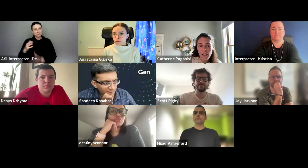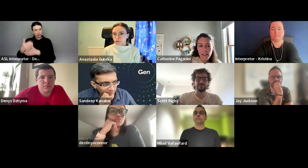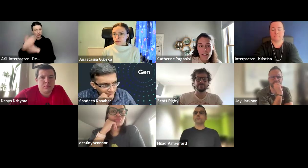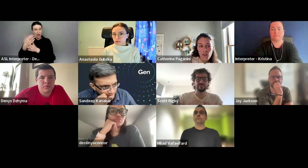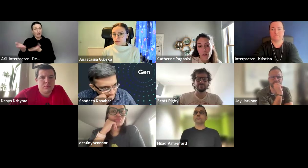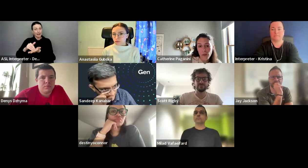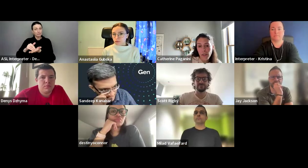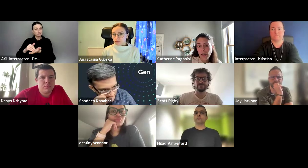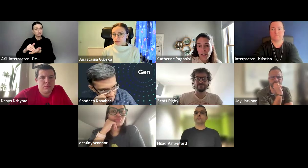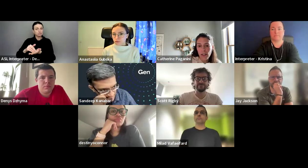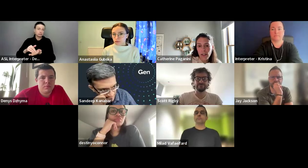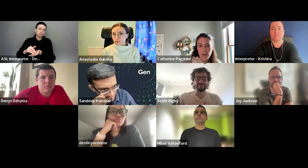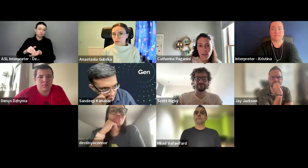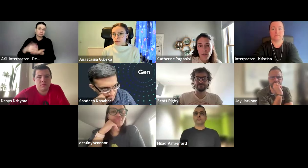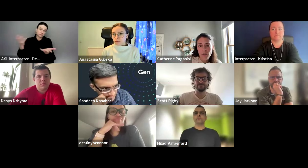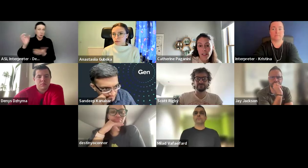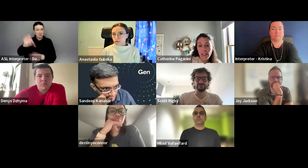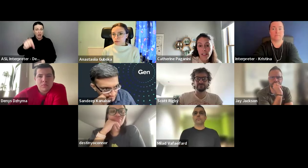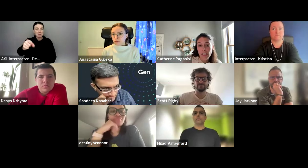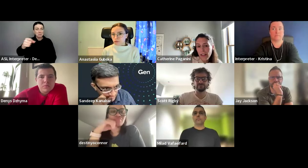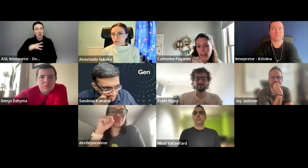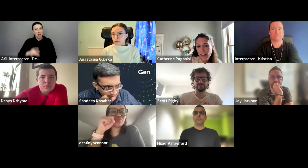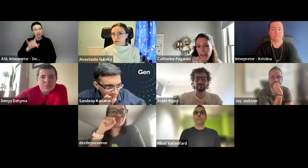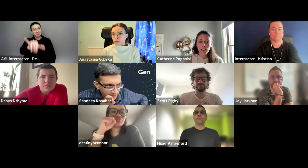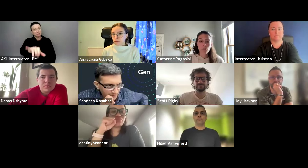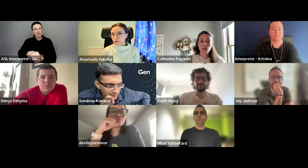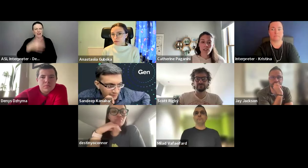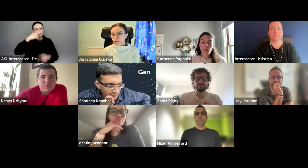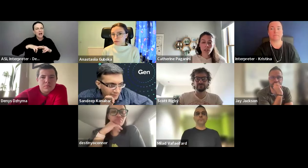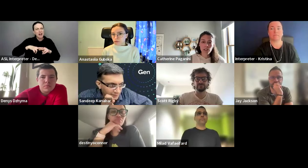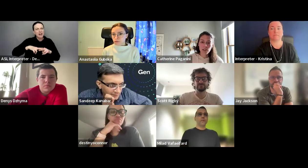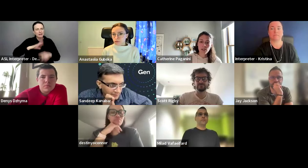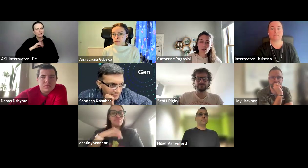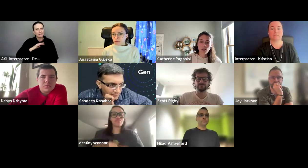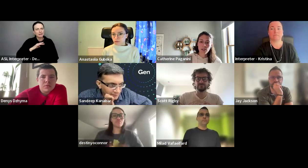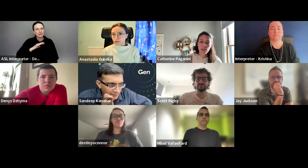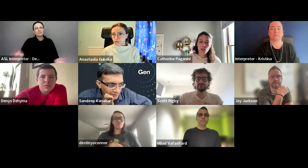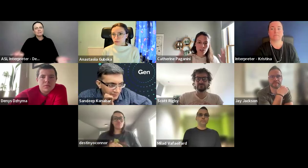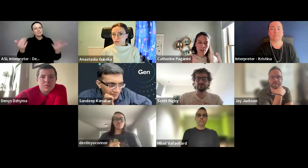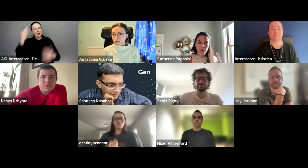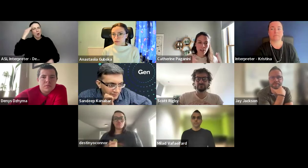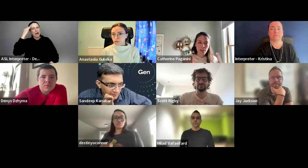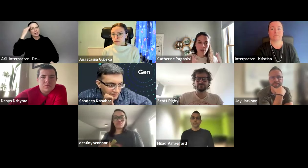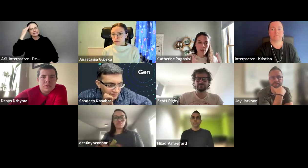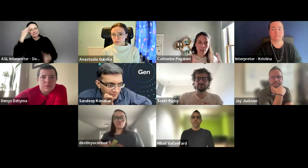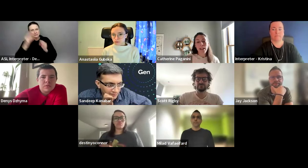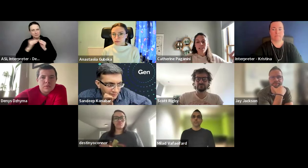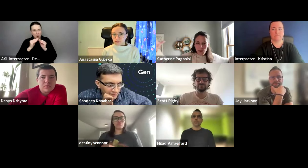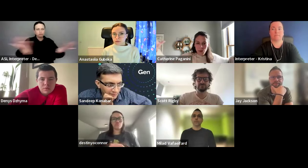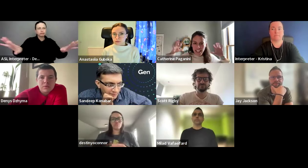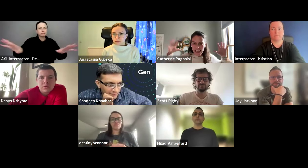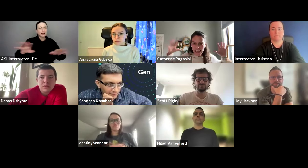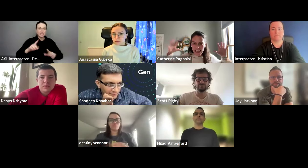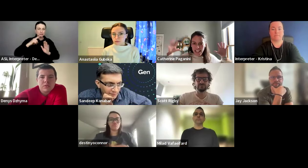again. So, yeah, I think that sounds like a fun thing that would raise awareness and shows, again,